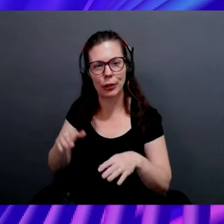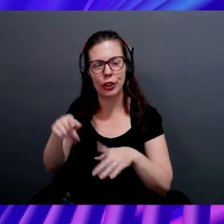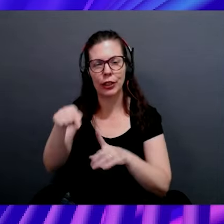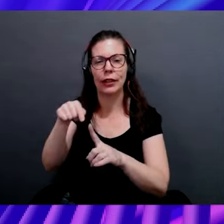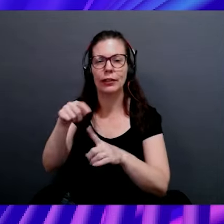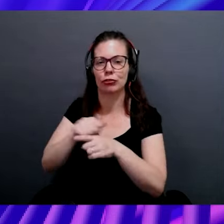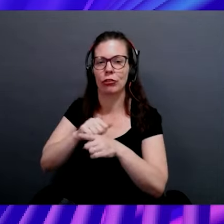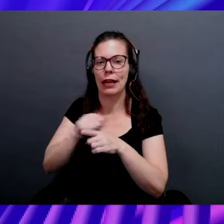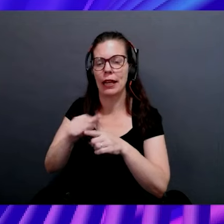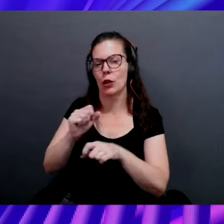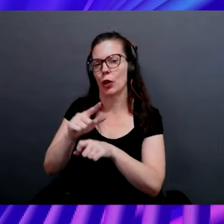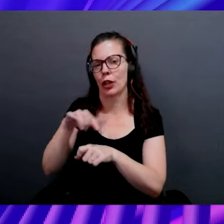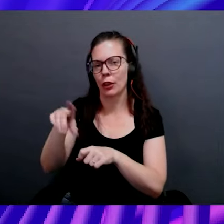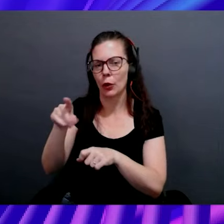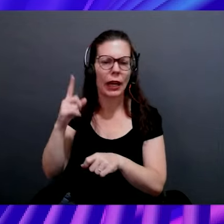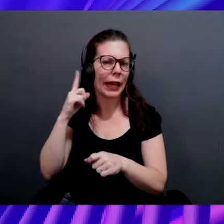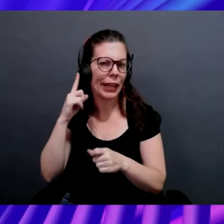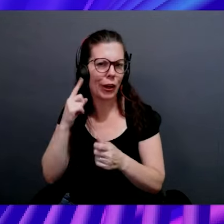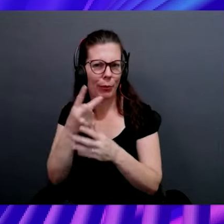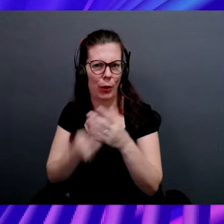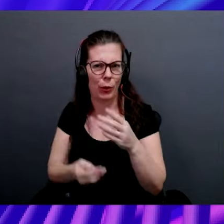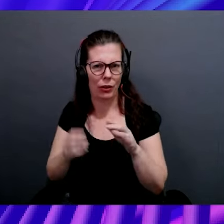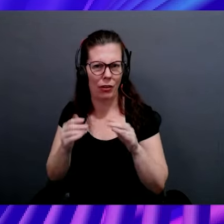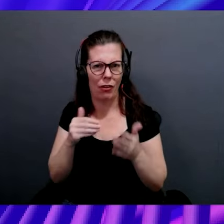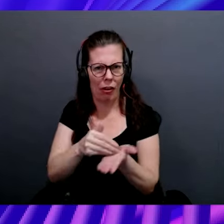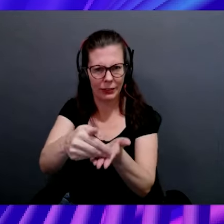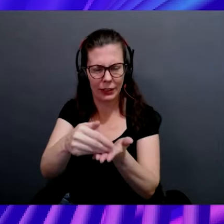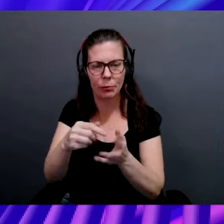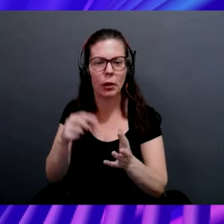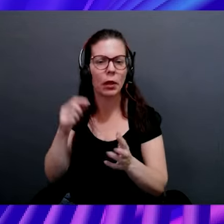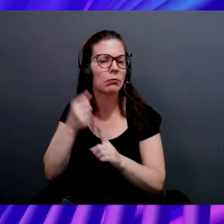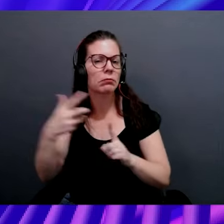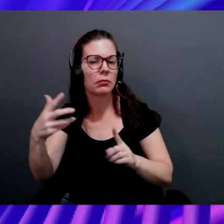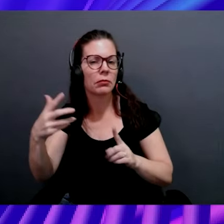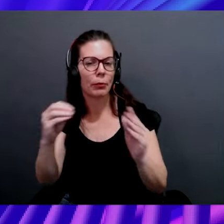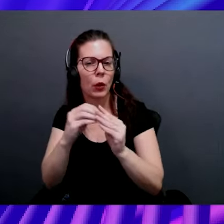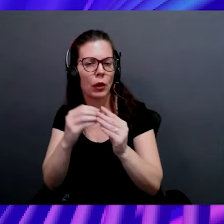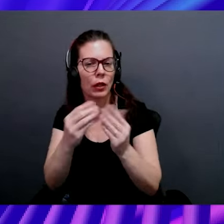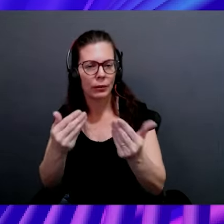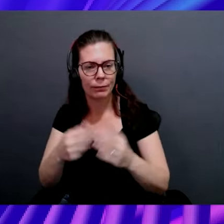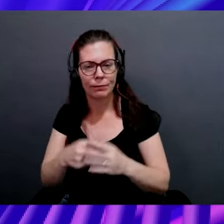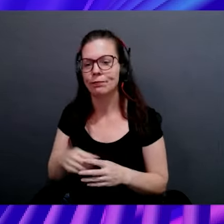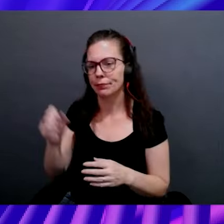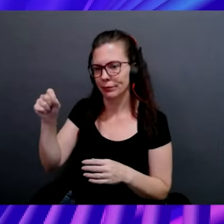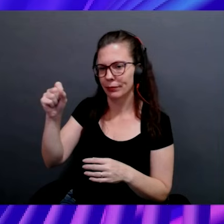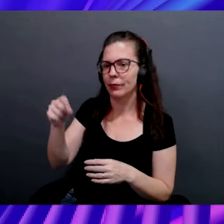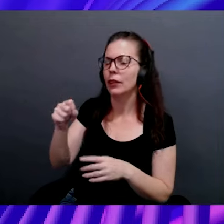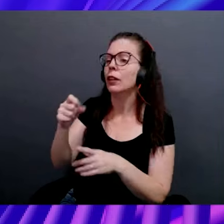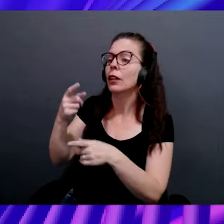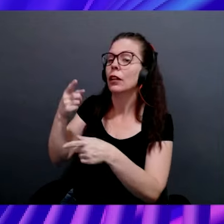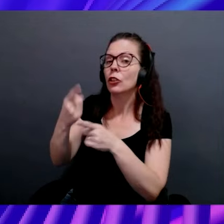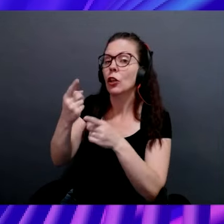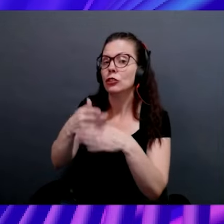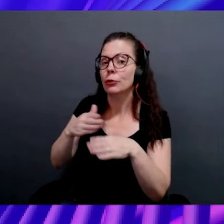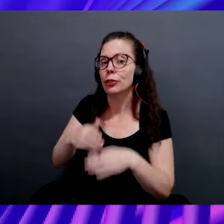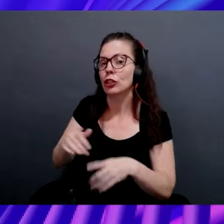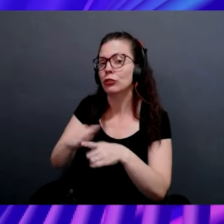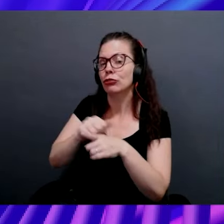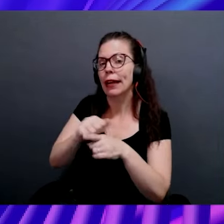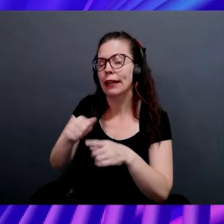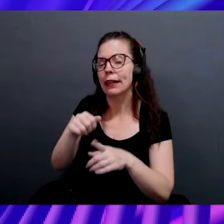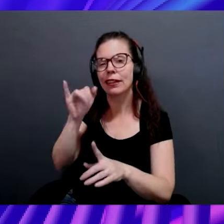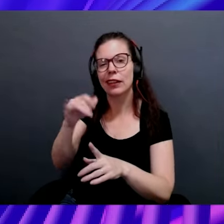those both all the time, but just wanted to hear a little bit more about it. Yeah, like you see, right? Distributed training is kind of something